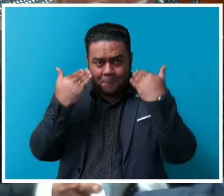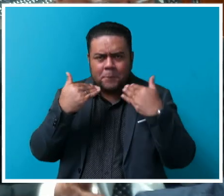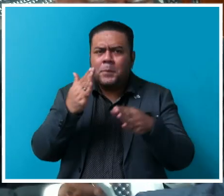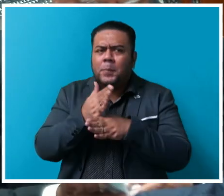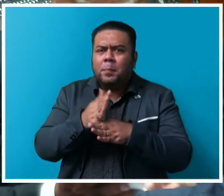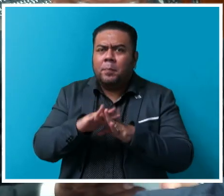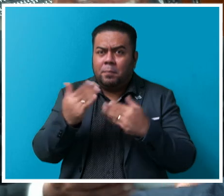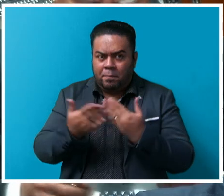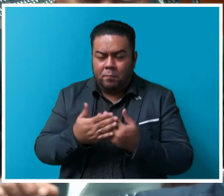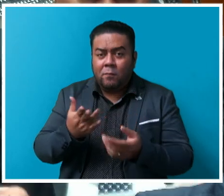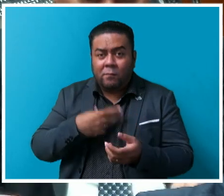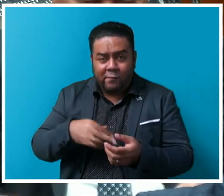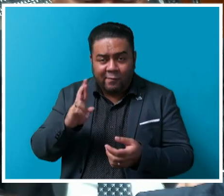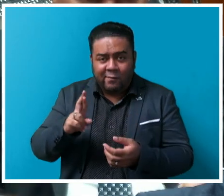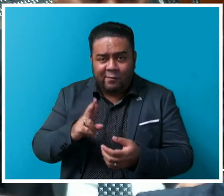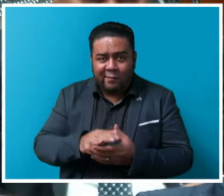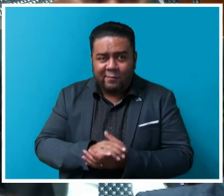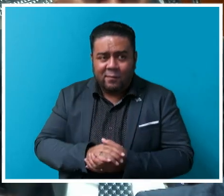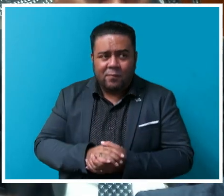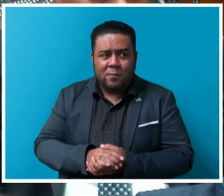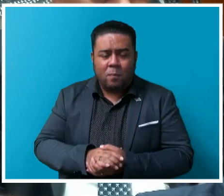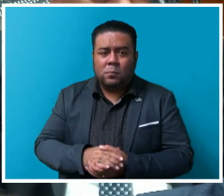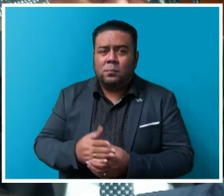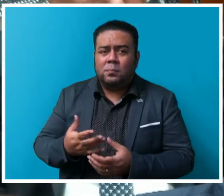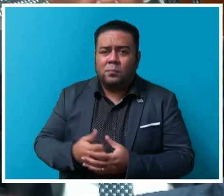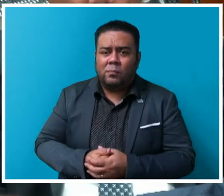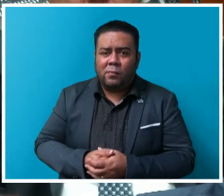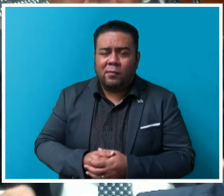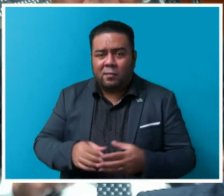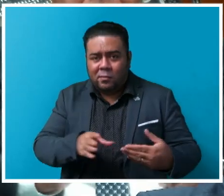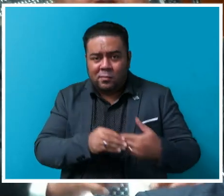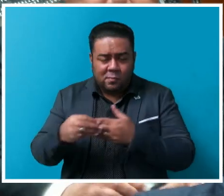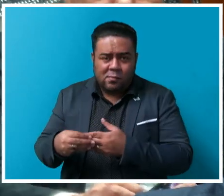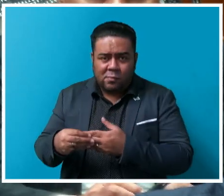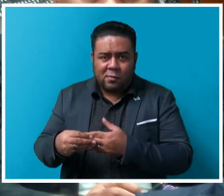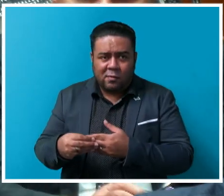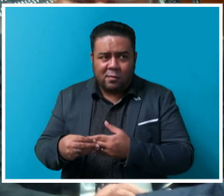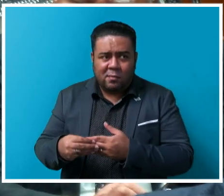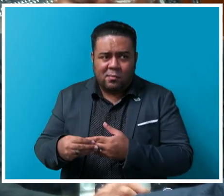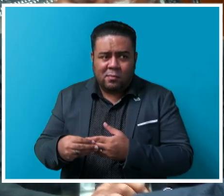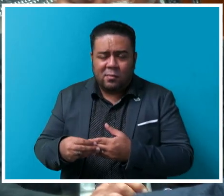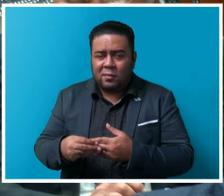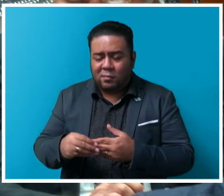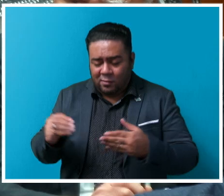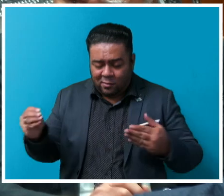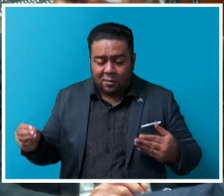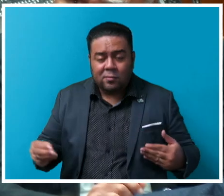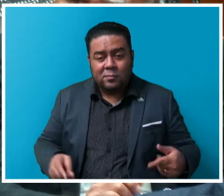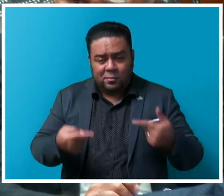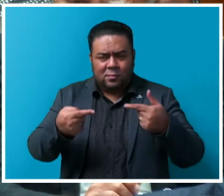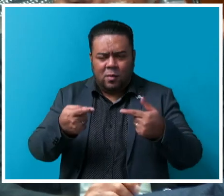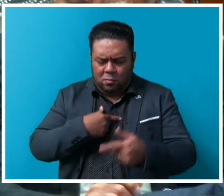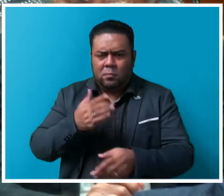to acknowledge my colleagues on the other side of the House and the Leader of Opposition. They have worked together with